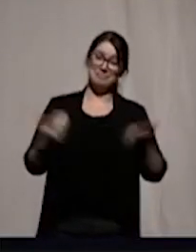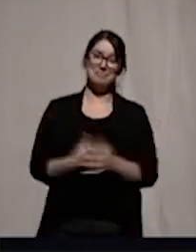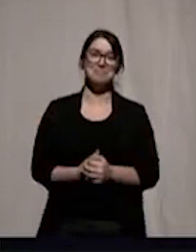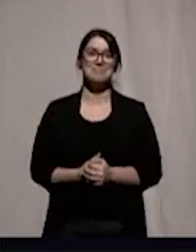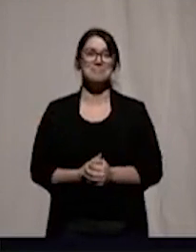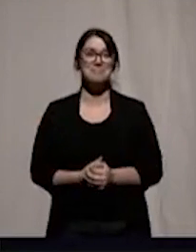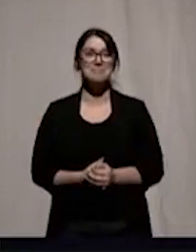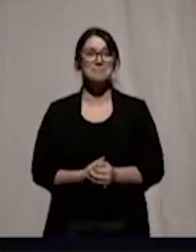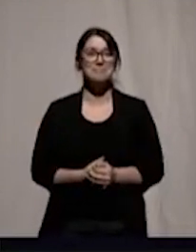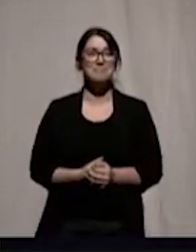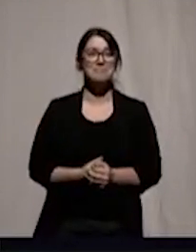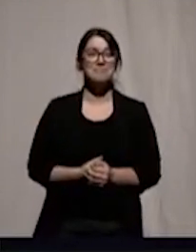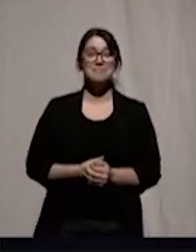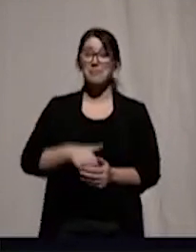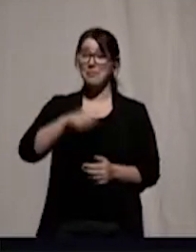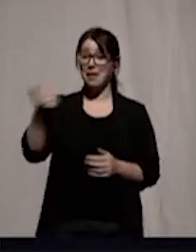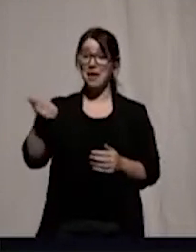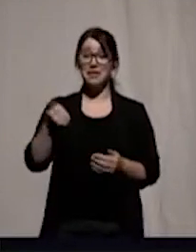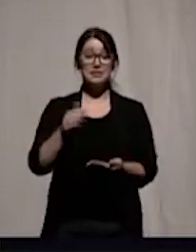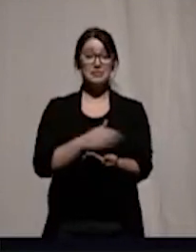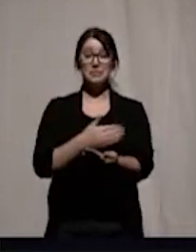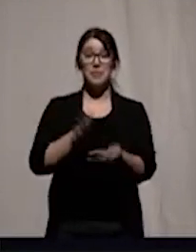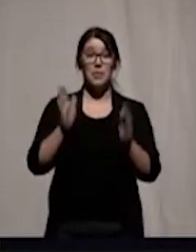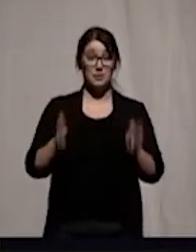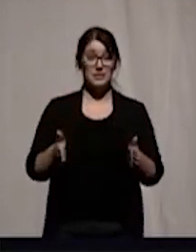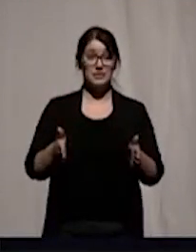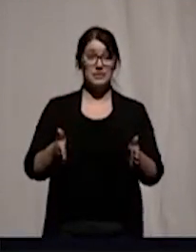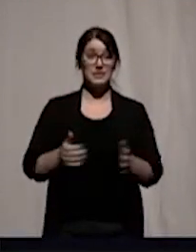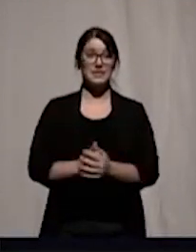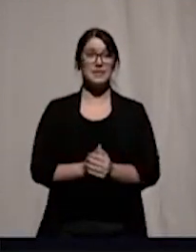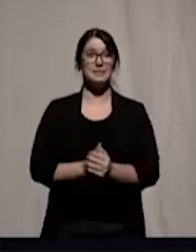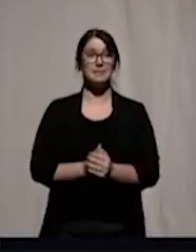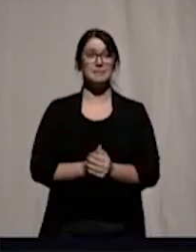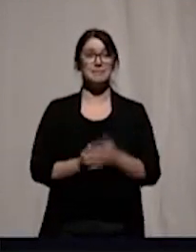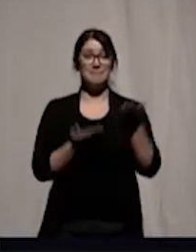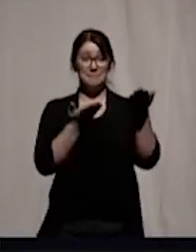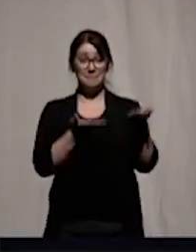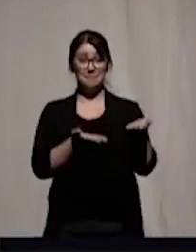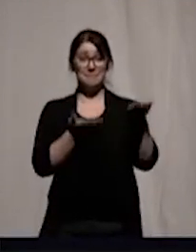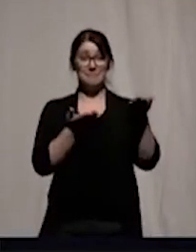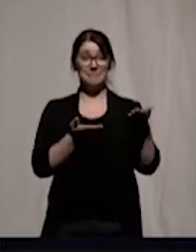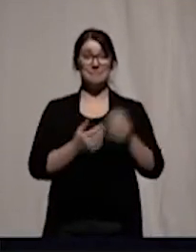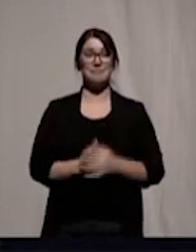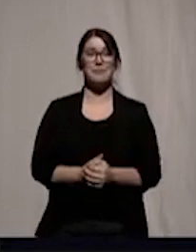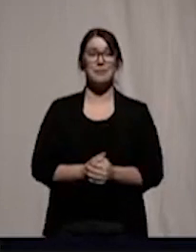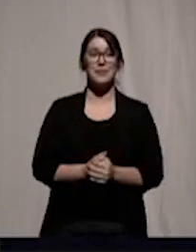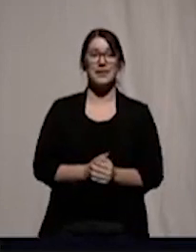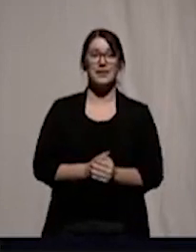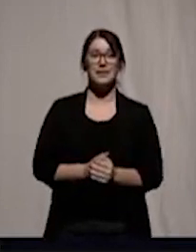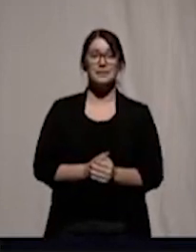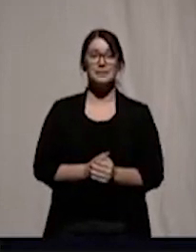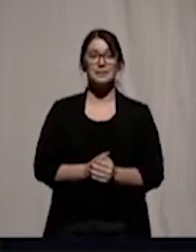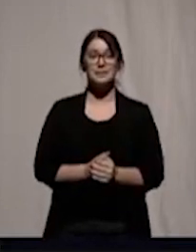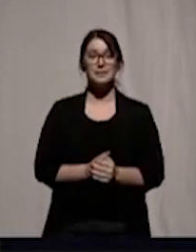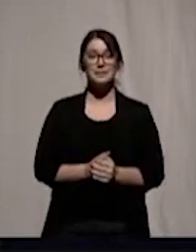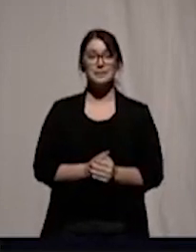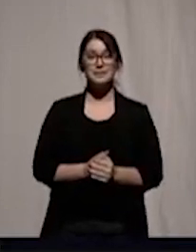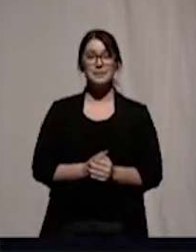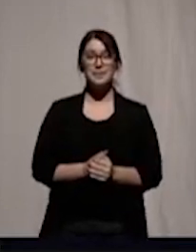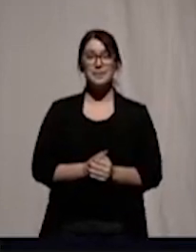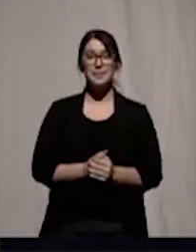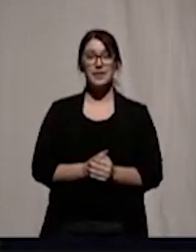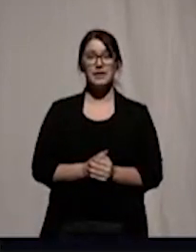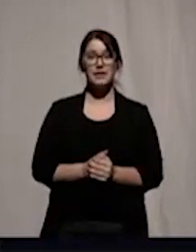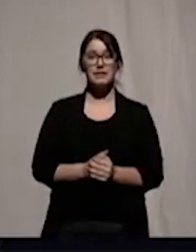know this guy. This is a funny little backstory too, because there are words to this song. It's a Russian